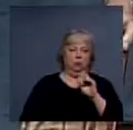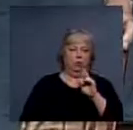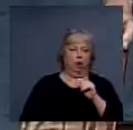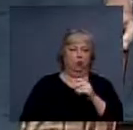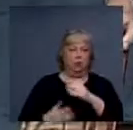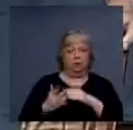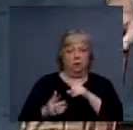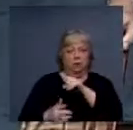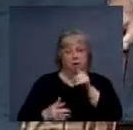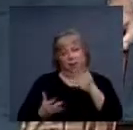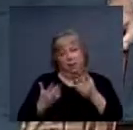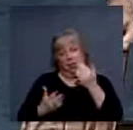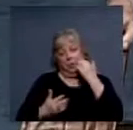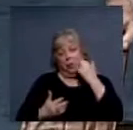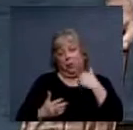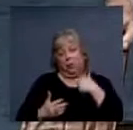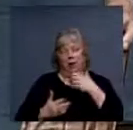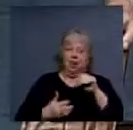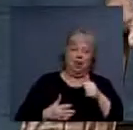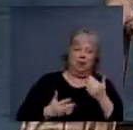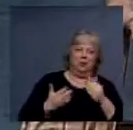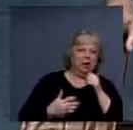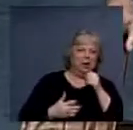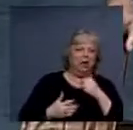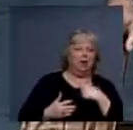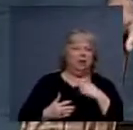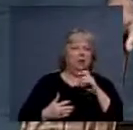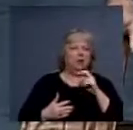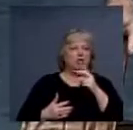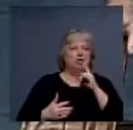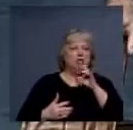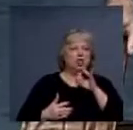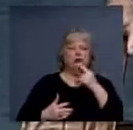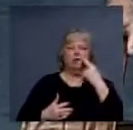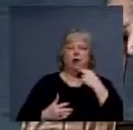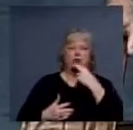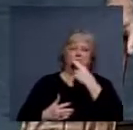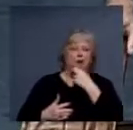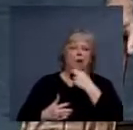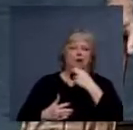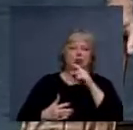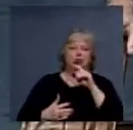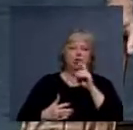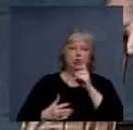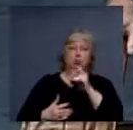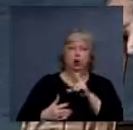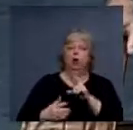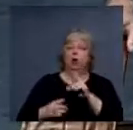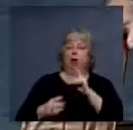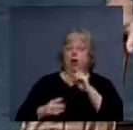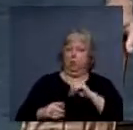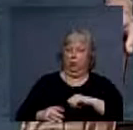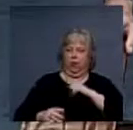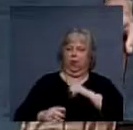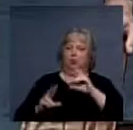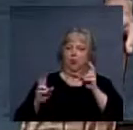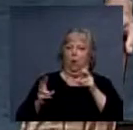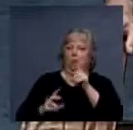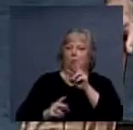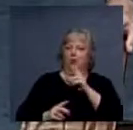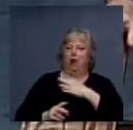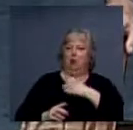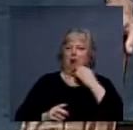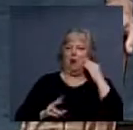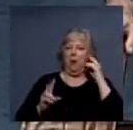of you may not. I'm a chef restaurateur. I'm proud to call Little Rock, Arkansas my home. One thing I'm very excited about with the